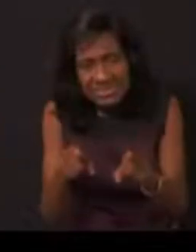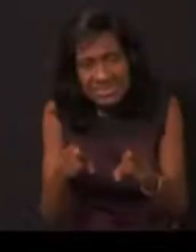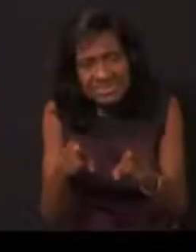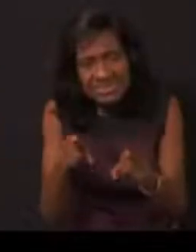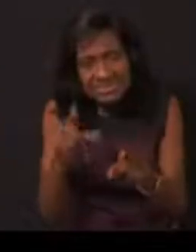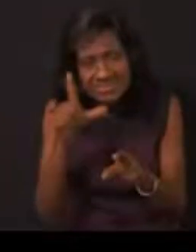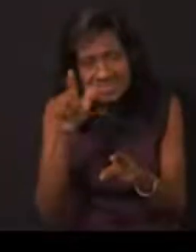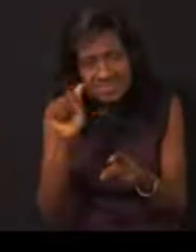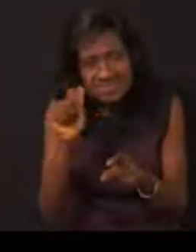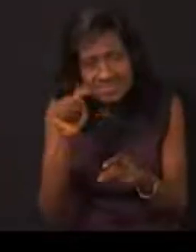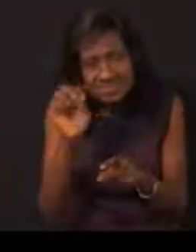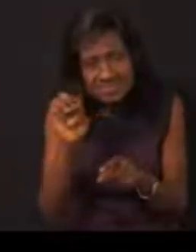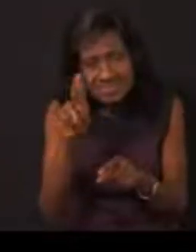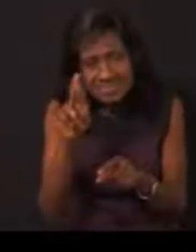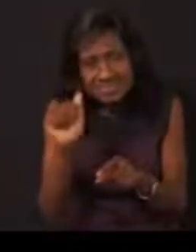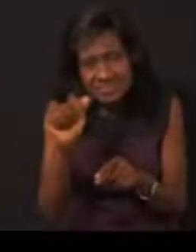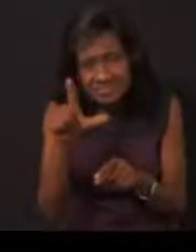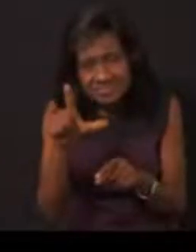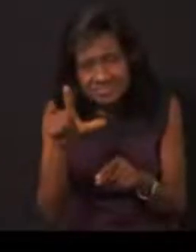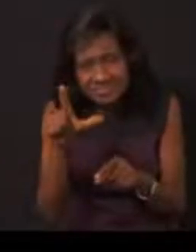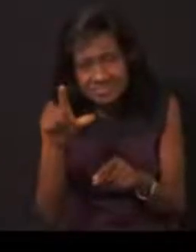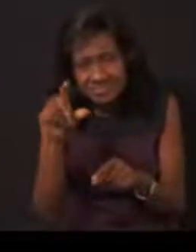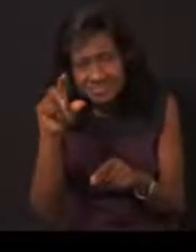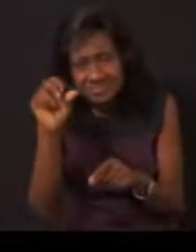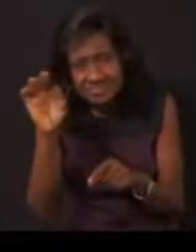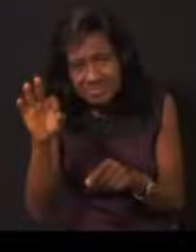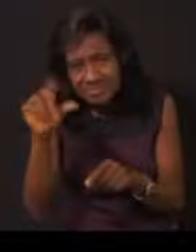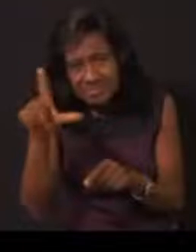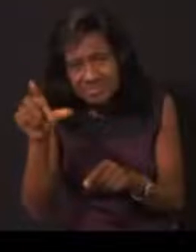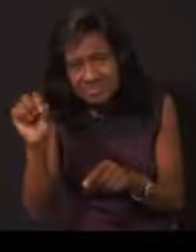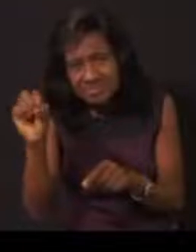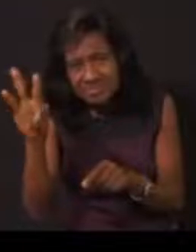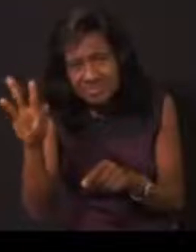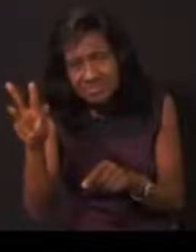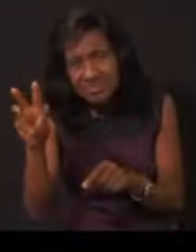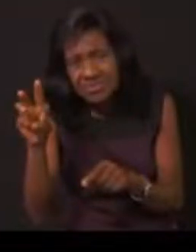today, and that you'd be telling us how it was all going to work out, and that we'd all be getting them tomorrow.